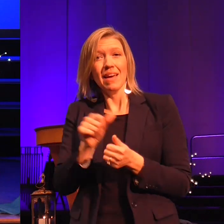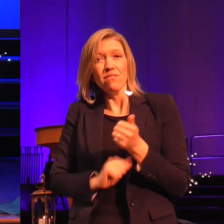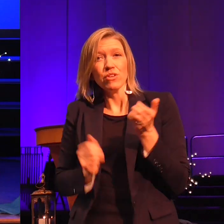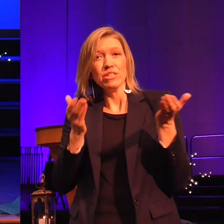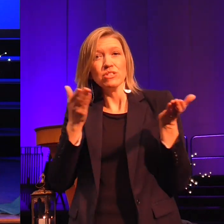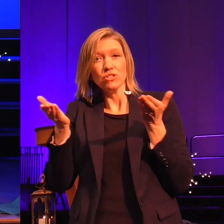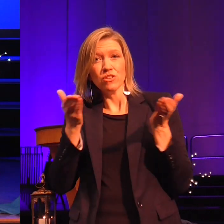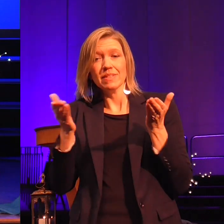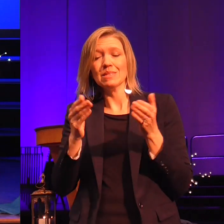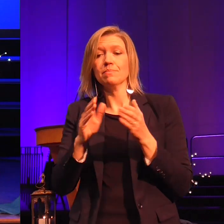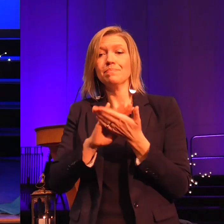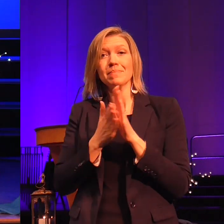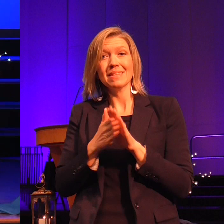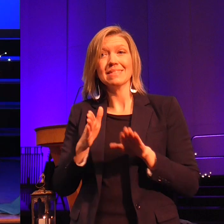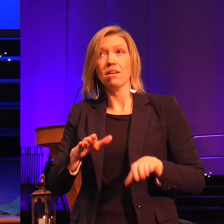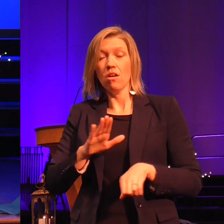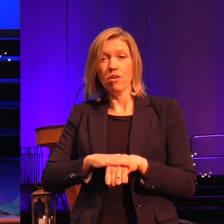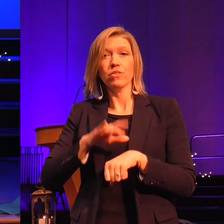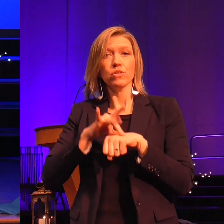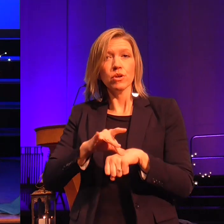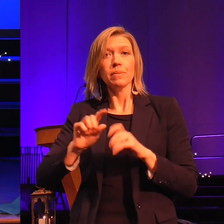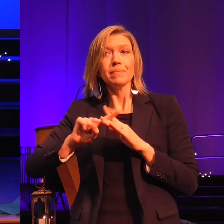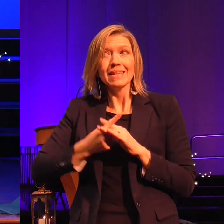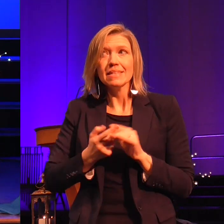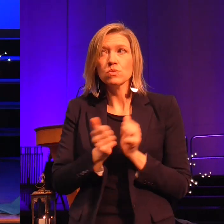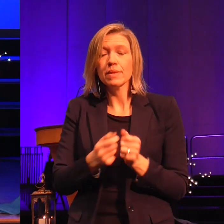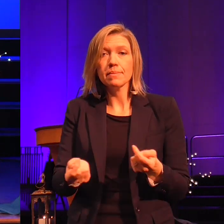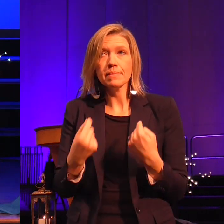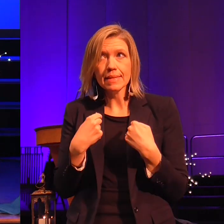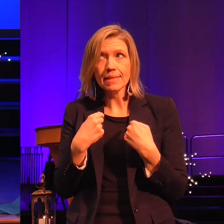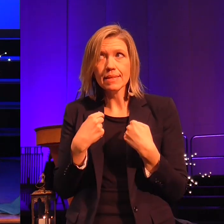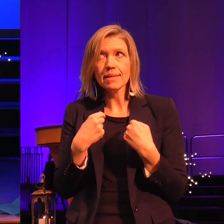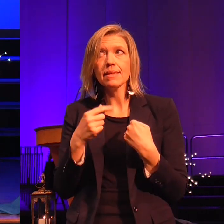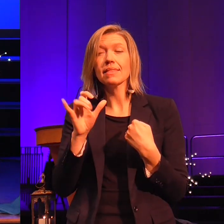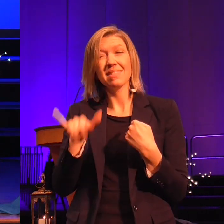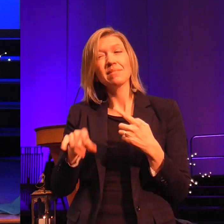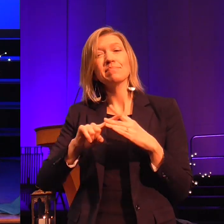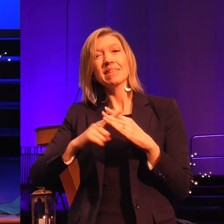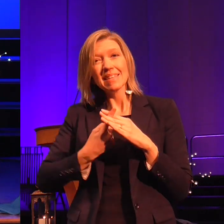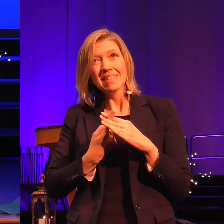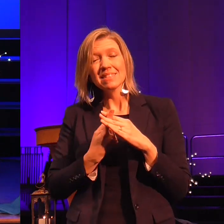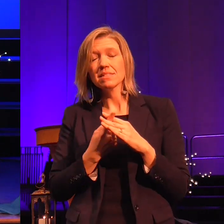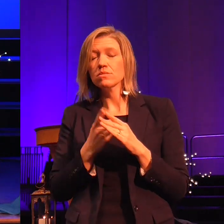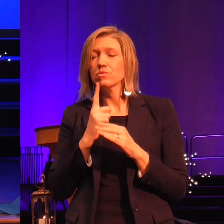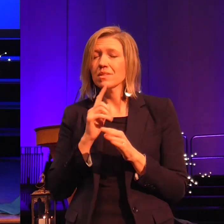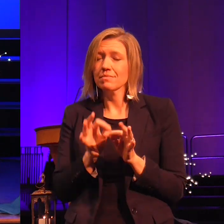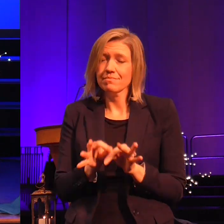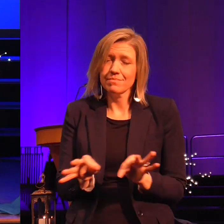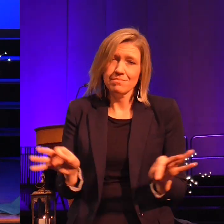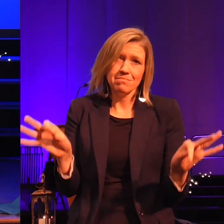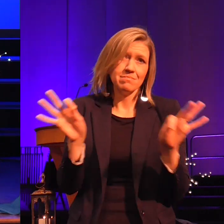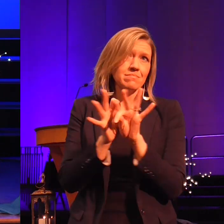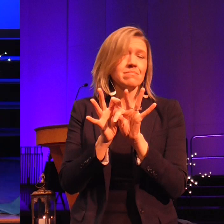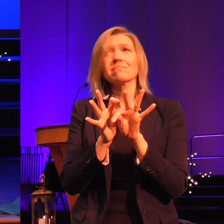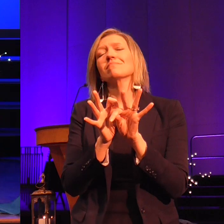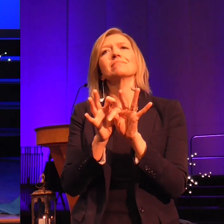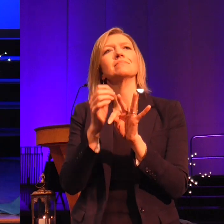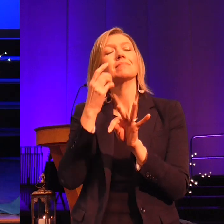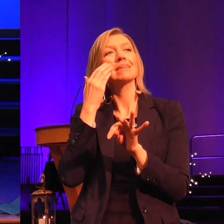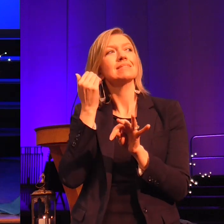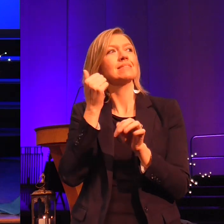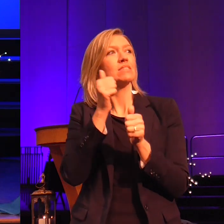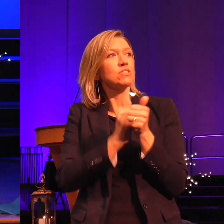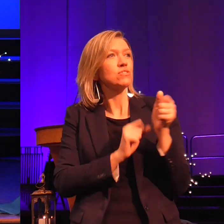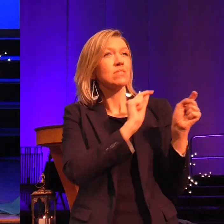begins with me. Let there be peace on earth, let it begin with me. It begins, and it's vital and important because every one of